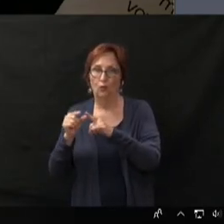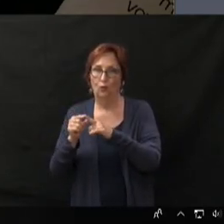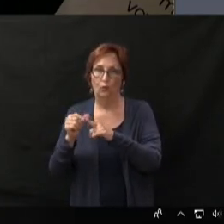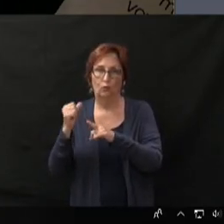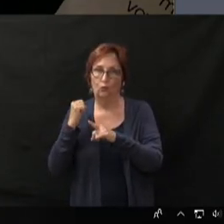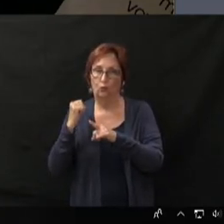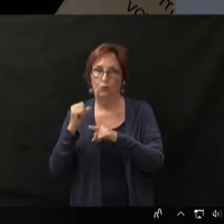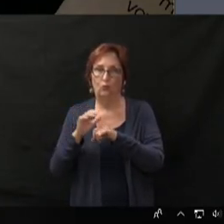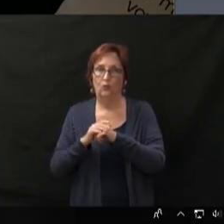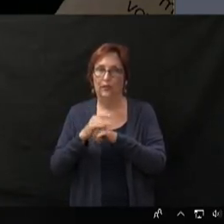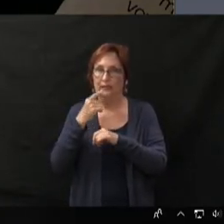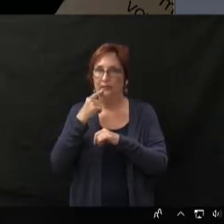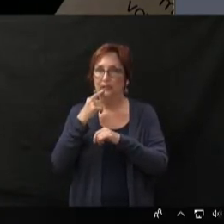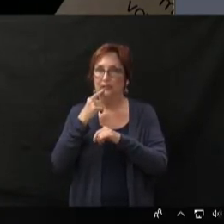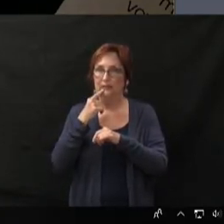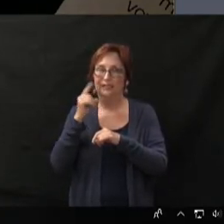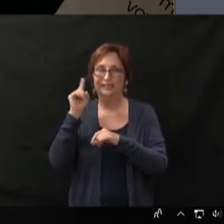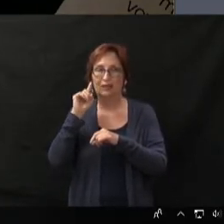and it says O.